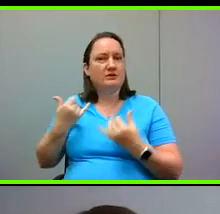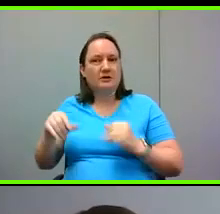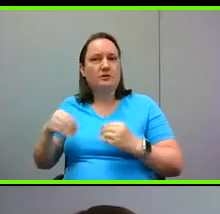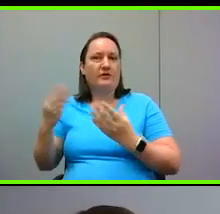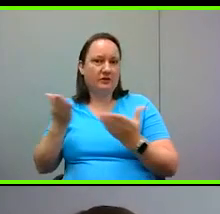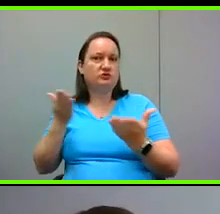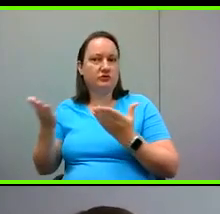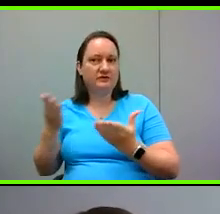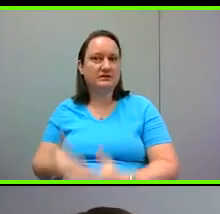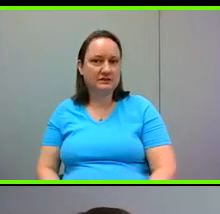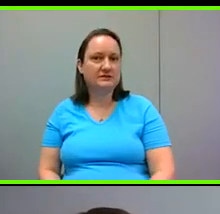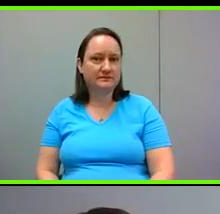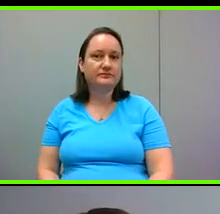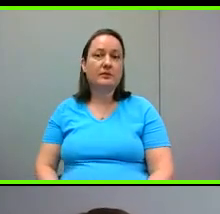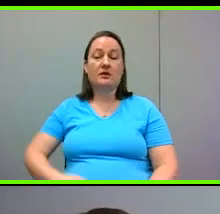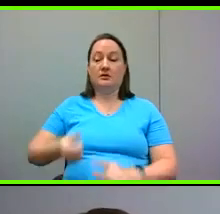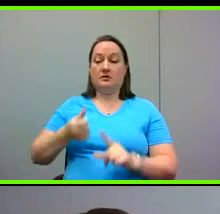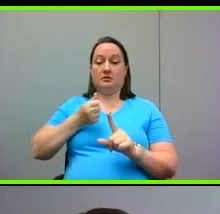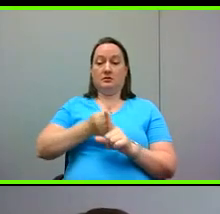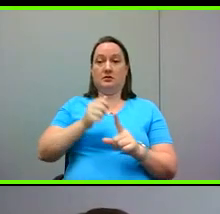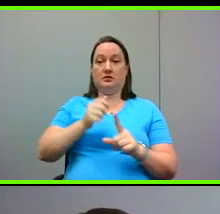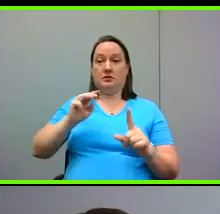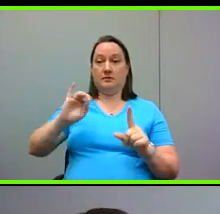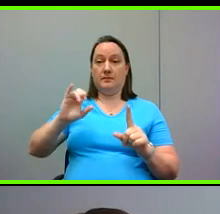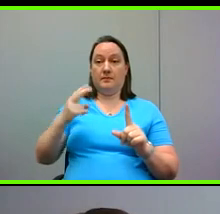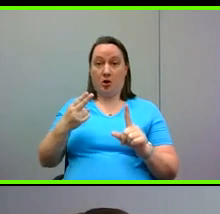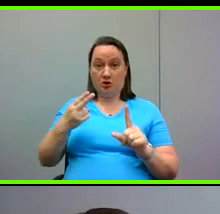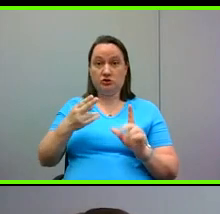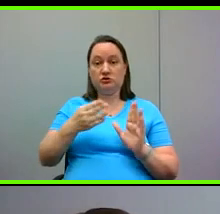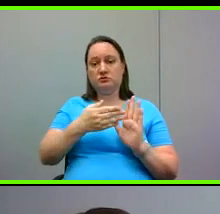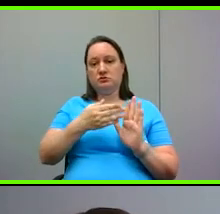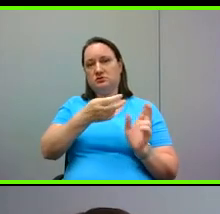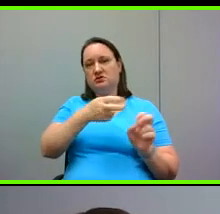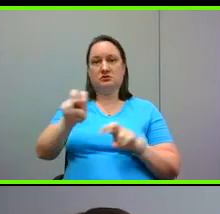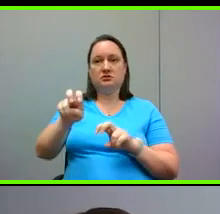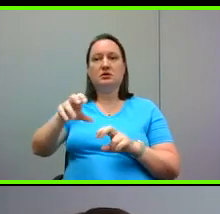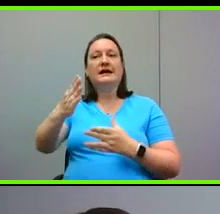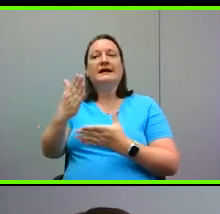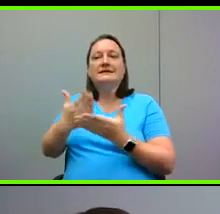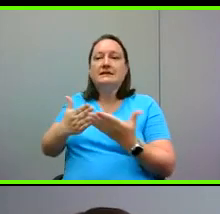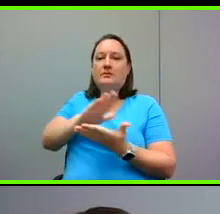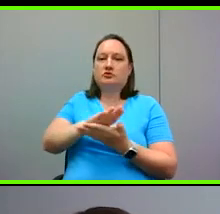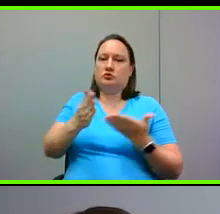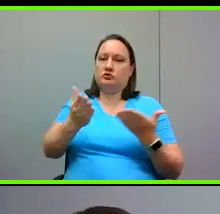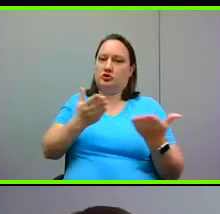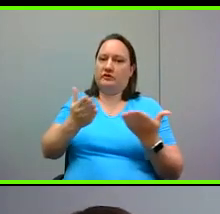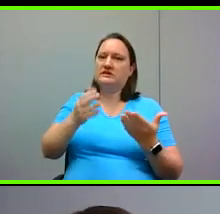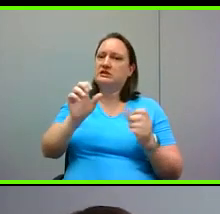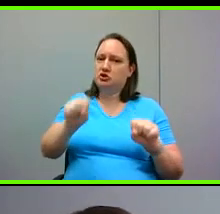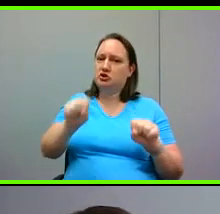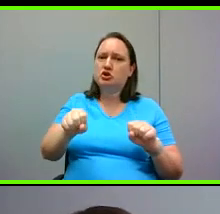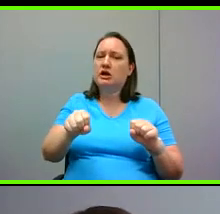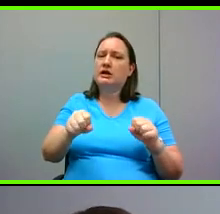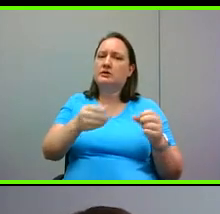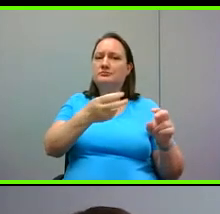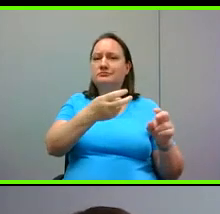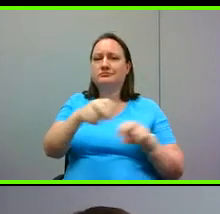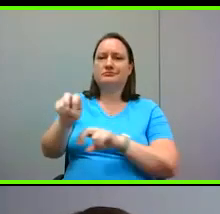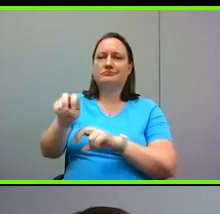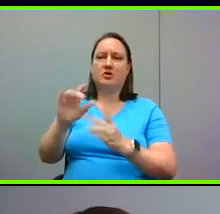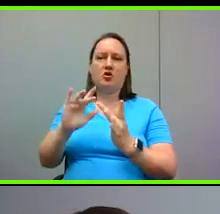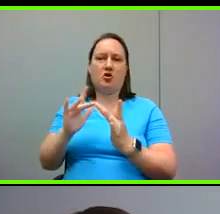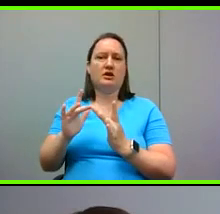When everything happened in March, we were able to switch some school services over that we were providing. We're able to provide them virtually